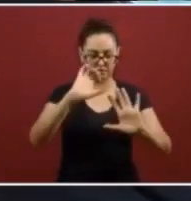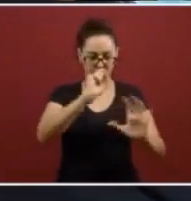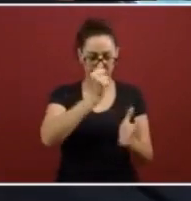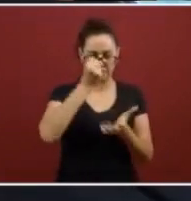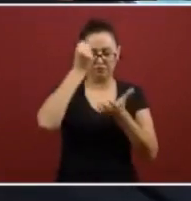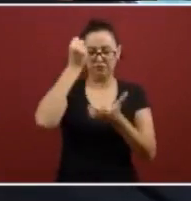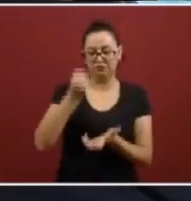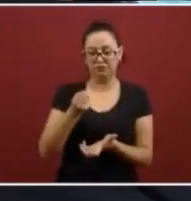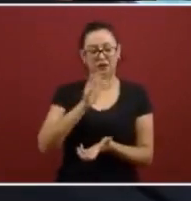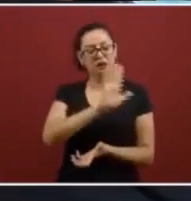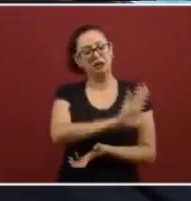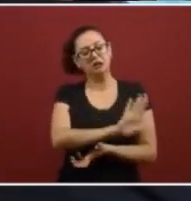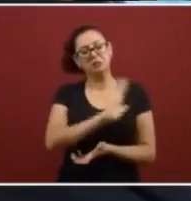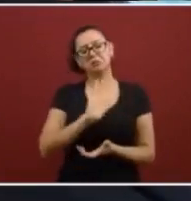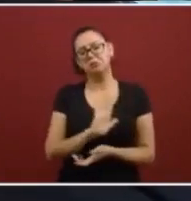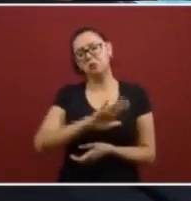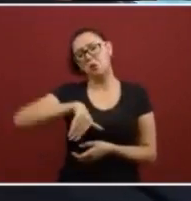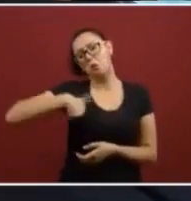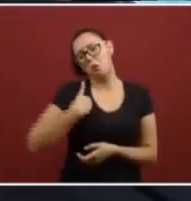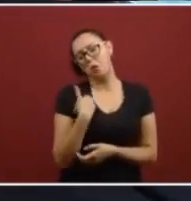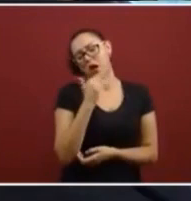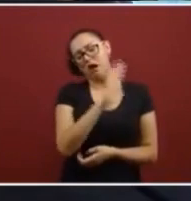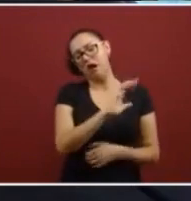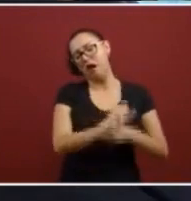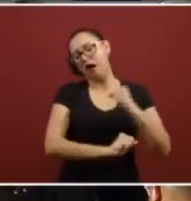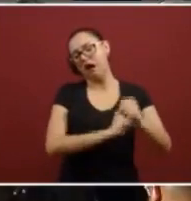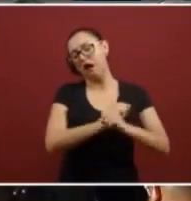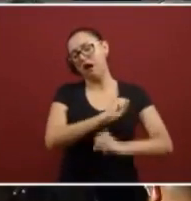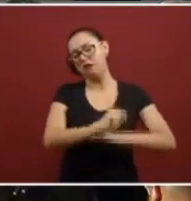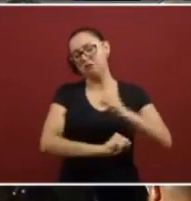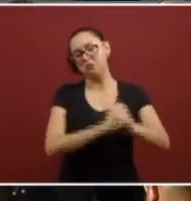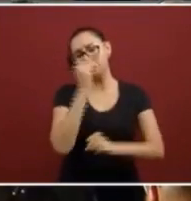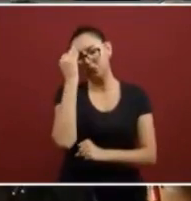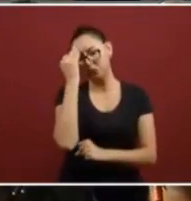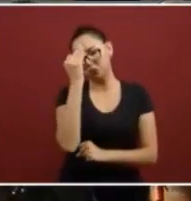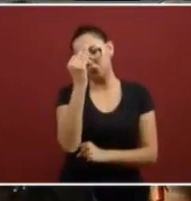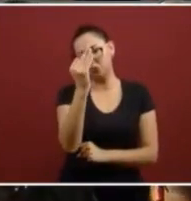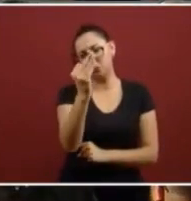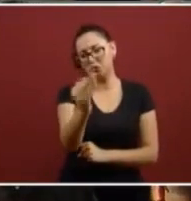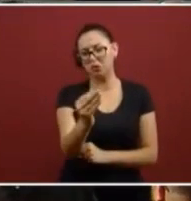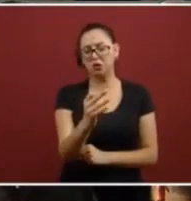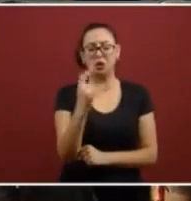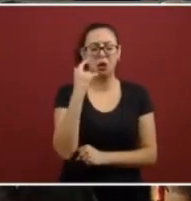varios años ni muchos años They don't want almacenados they don't en want the bodegas, things just ya no kept se les da in un uso